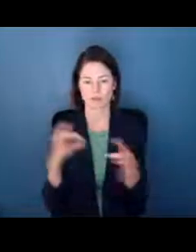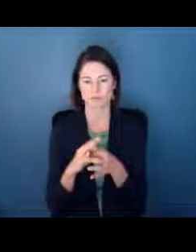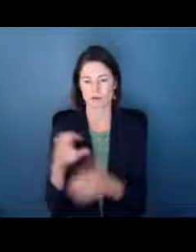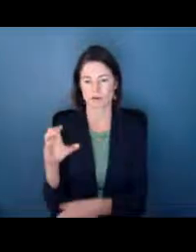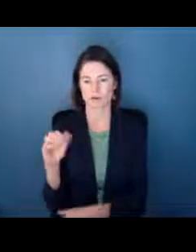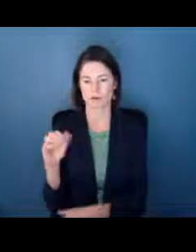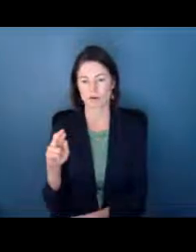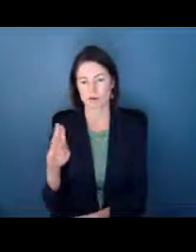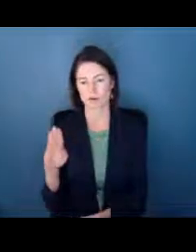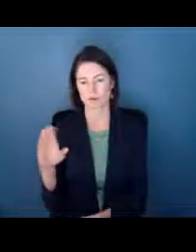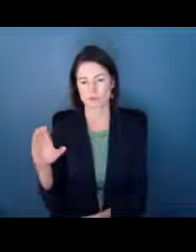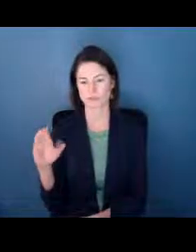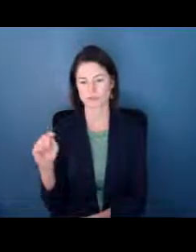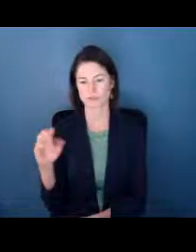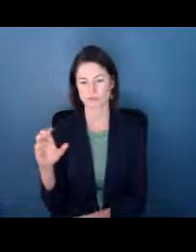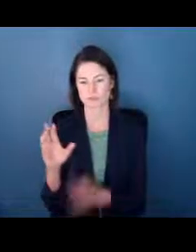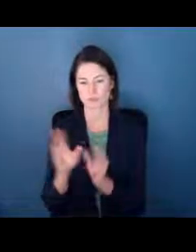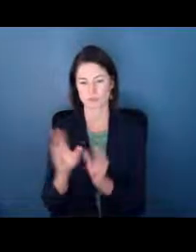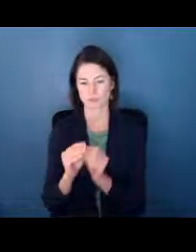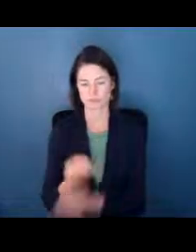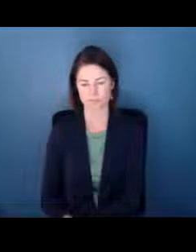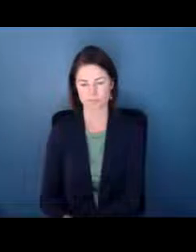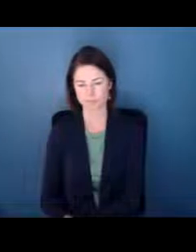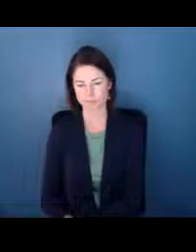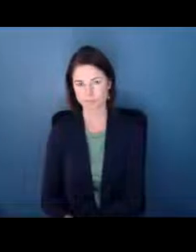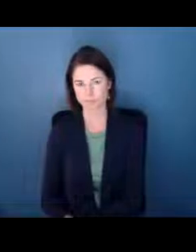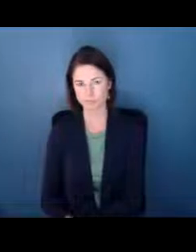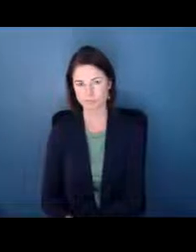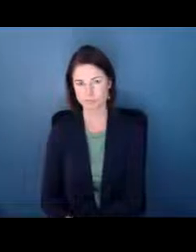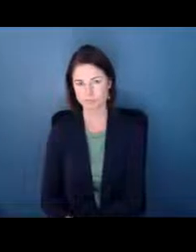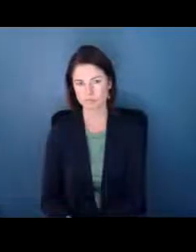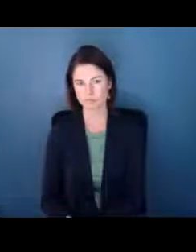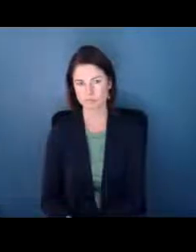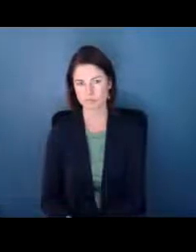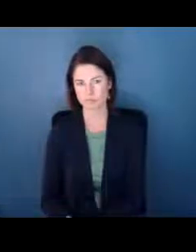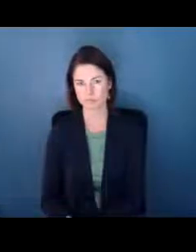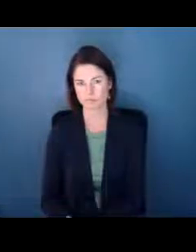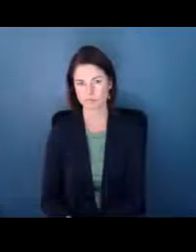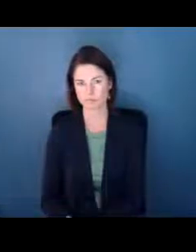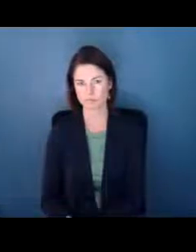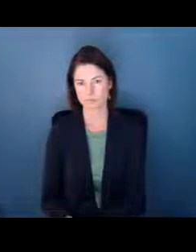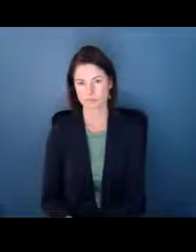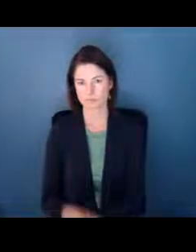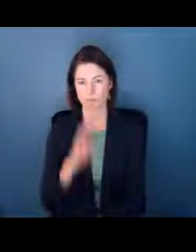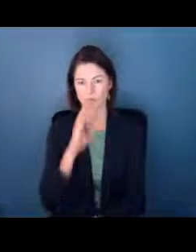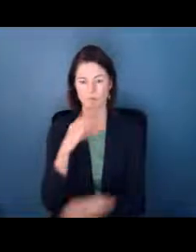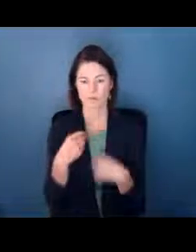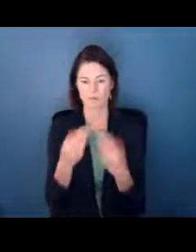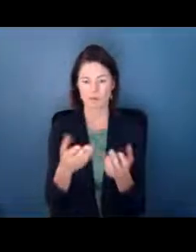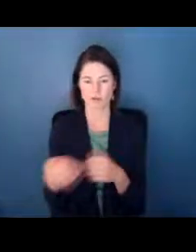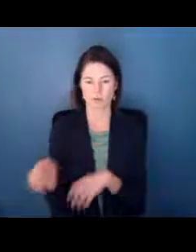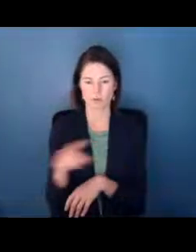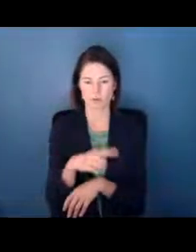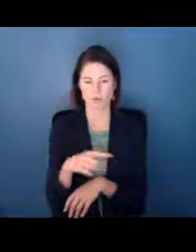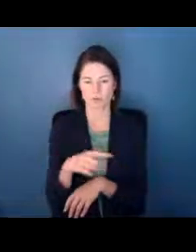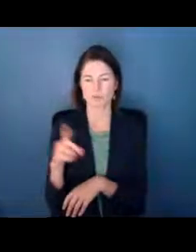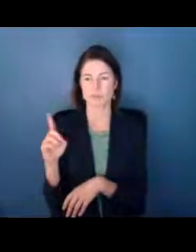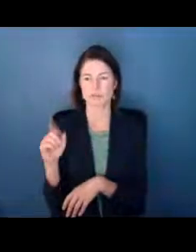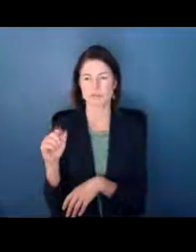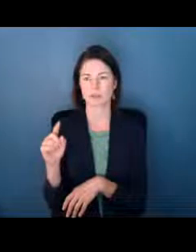meeting, which will provide you all as well as the Air Resources Board and HCD an opportunity